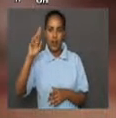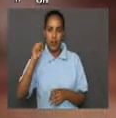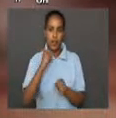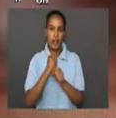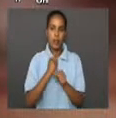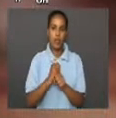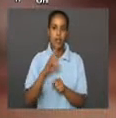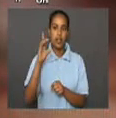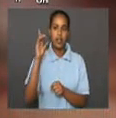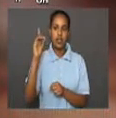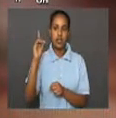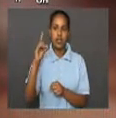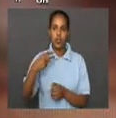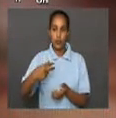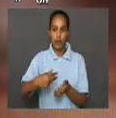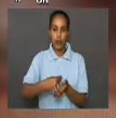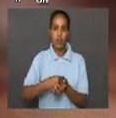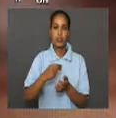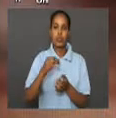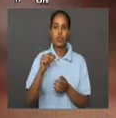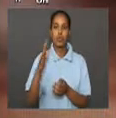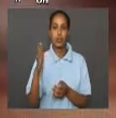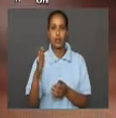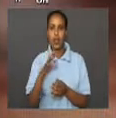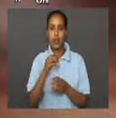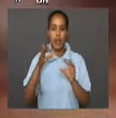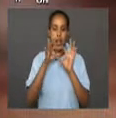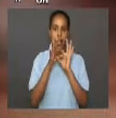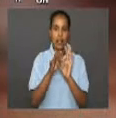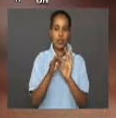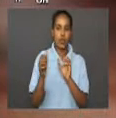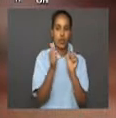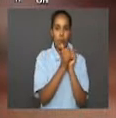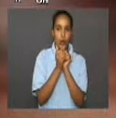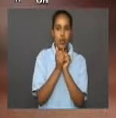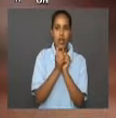of D-glucose units and linked with